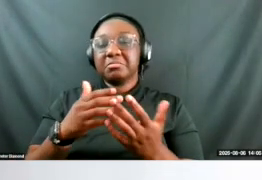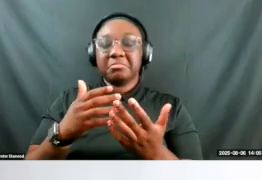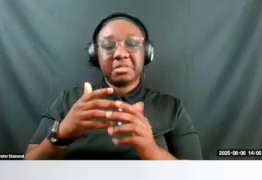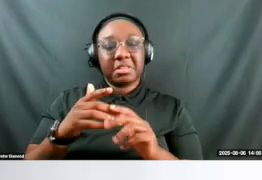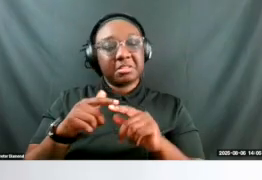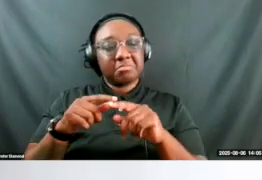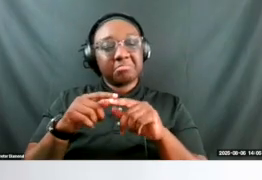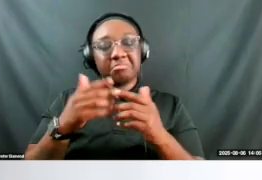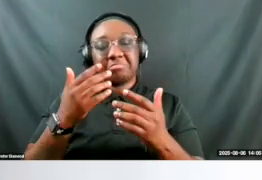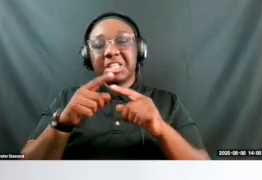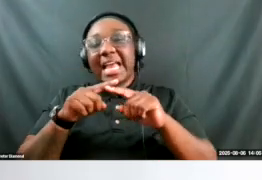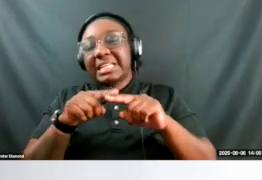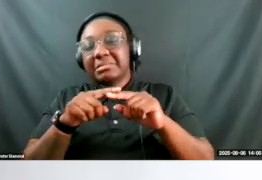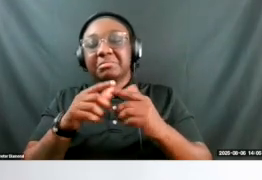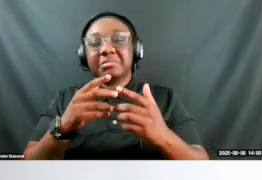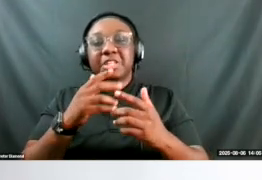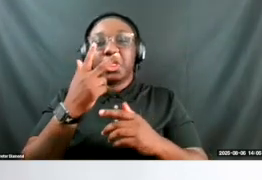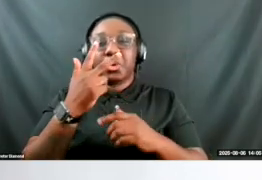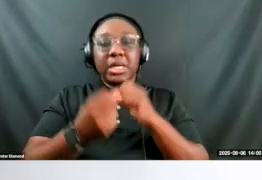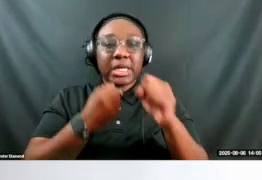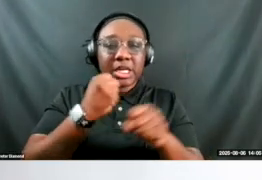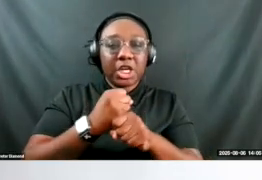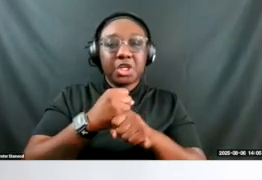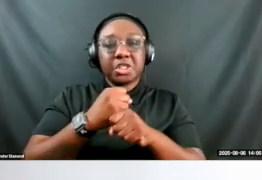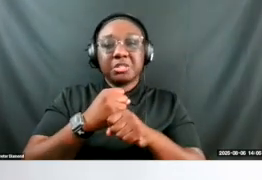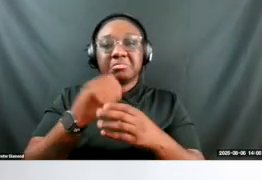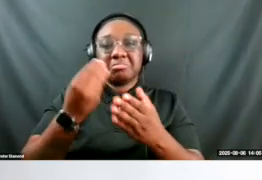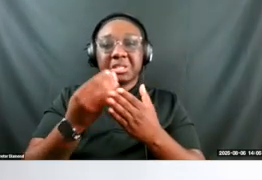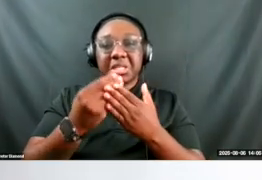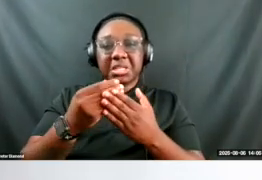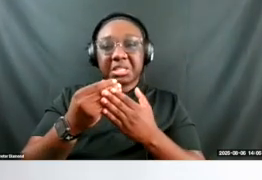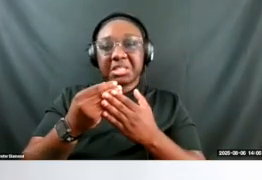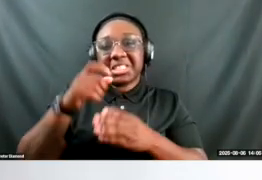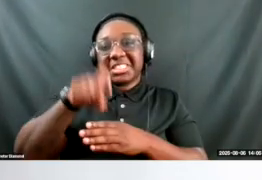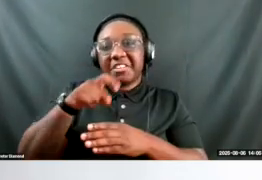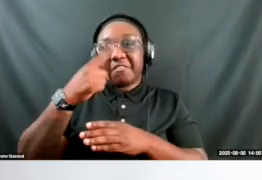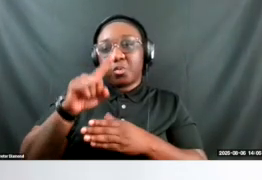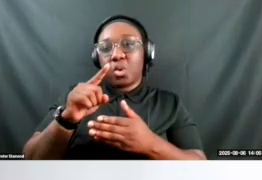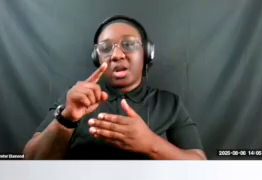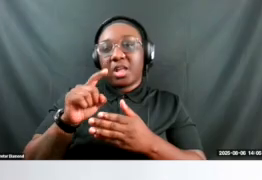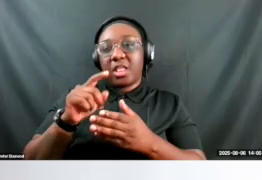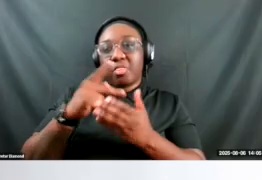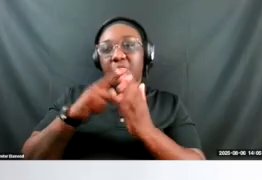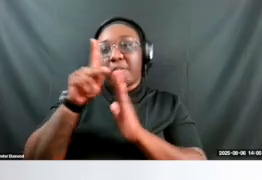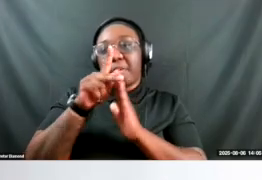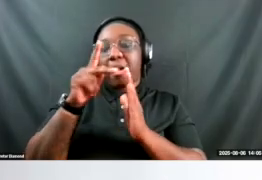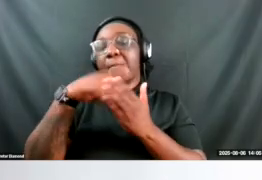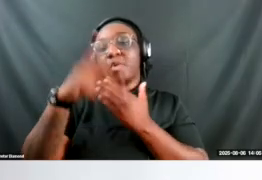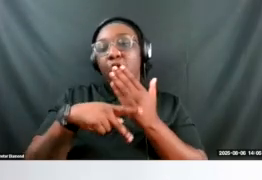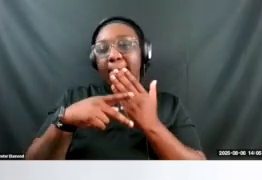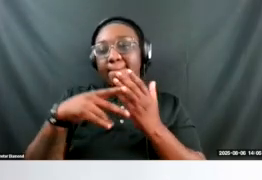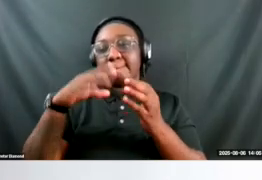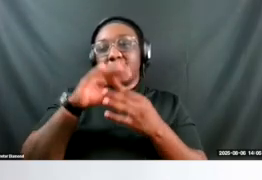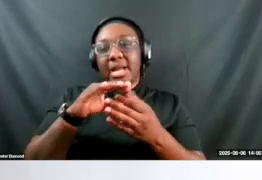program and the Driving Clean Assistance program, which includes both scrap and replace and